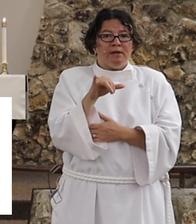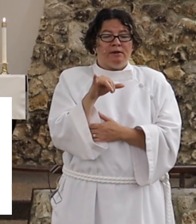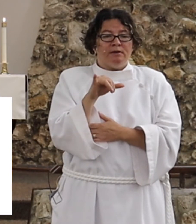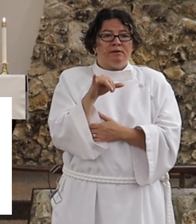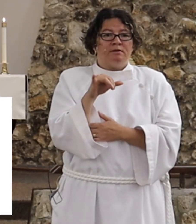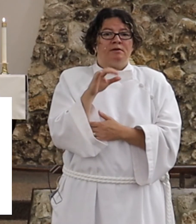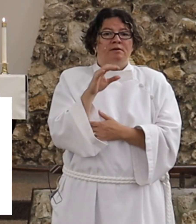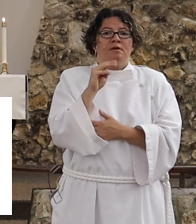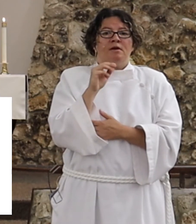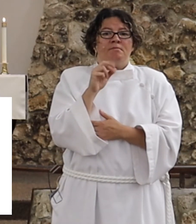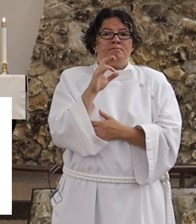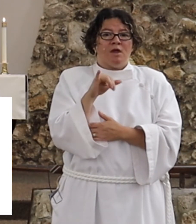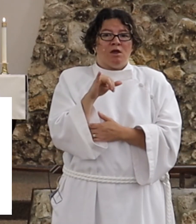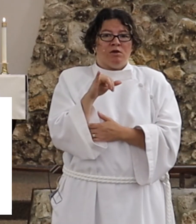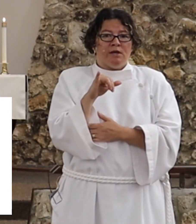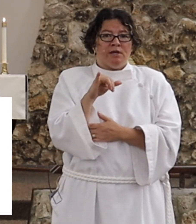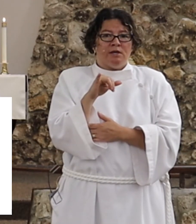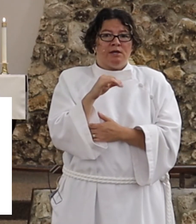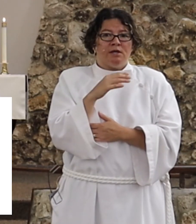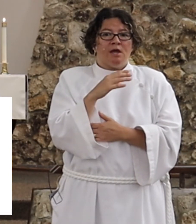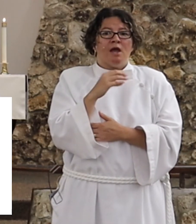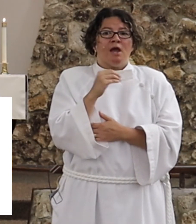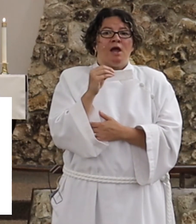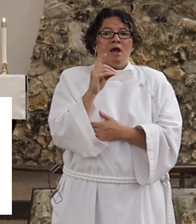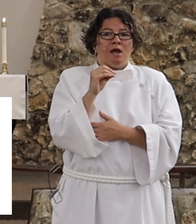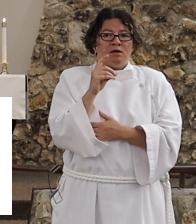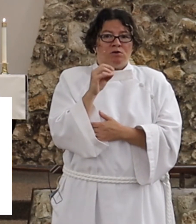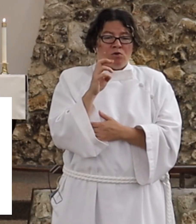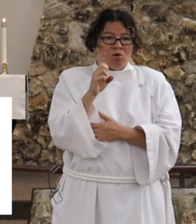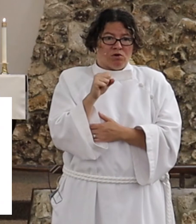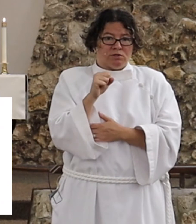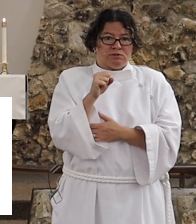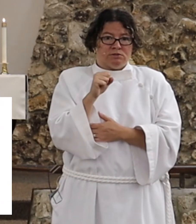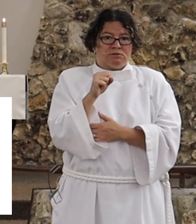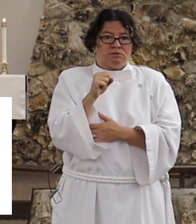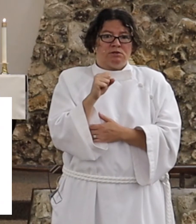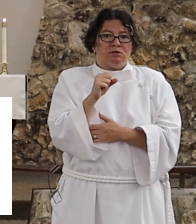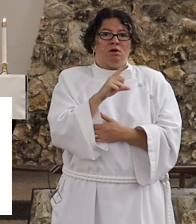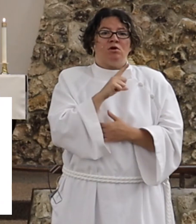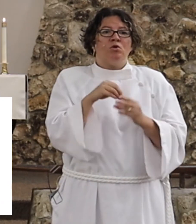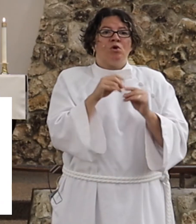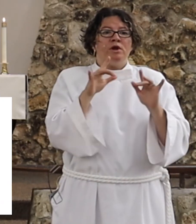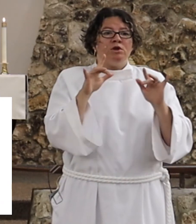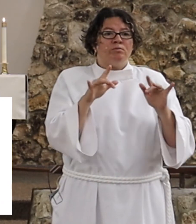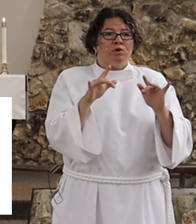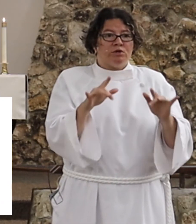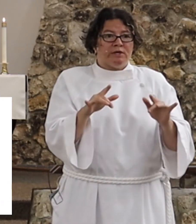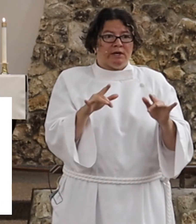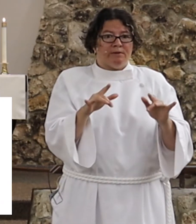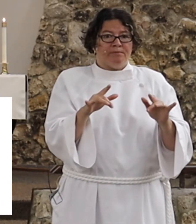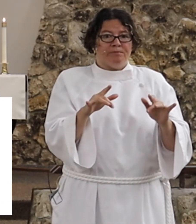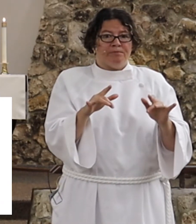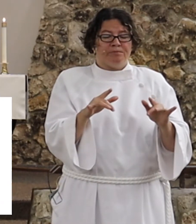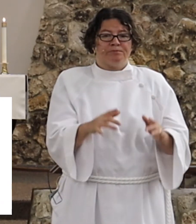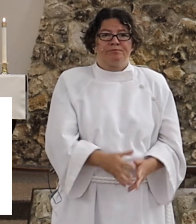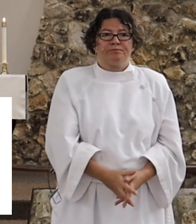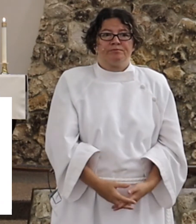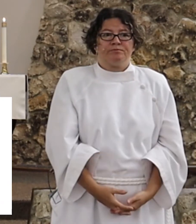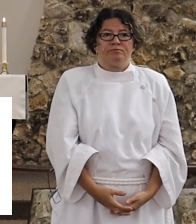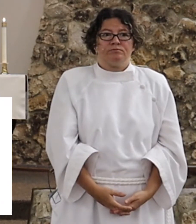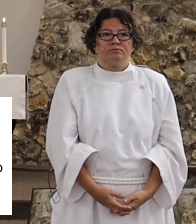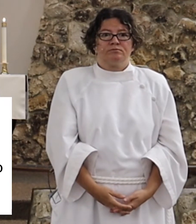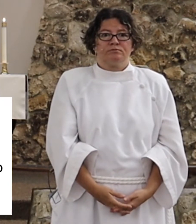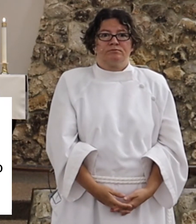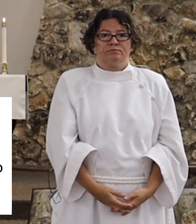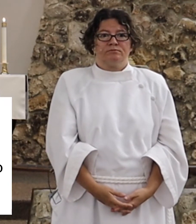Jeremy, Mary, and Dolores. Lord, in your mercy. Hear our